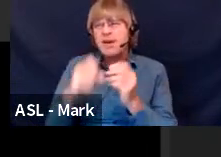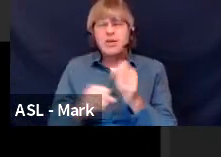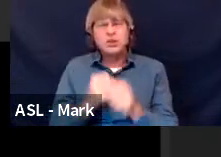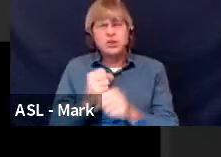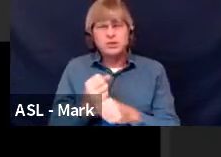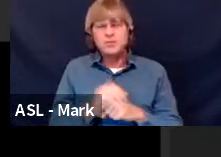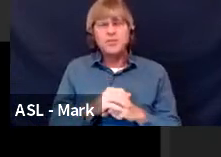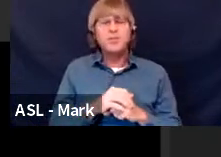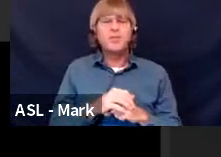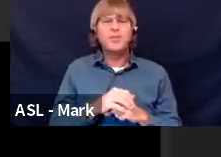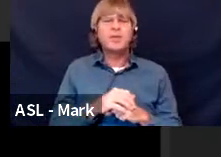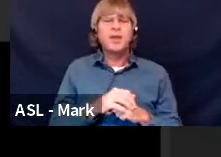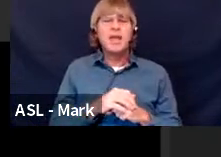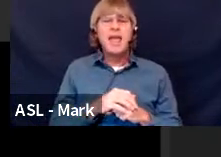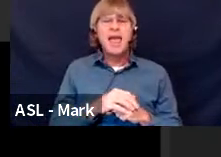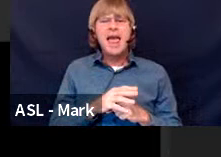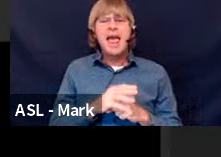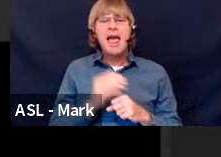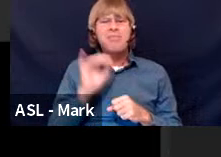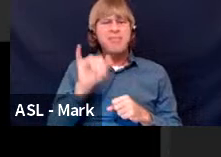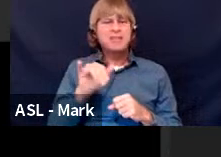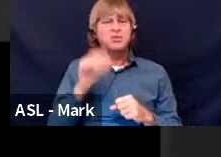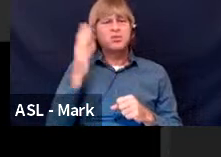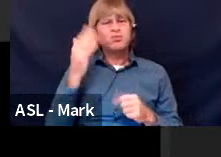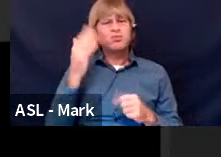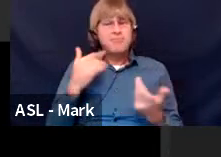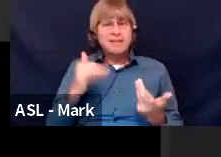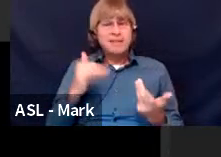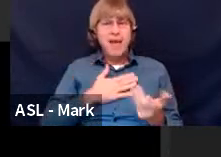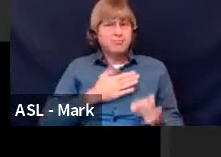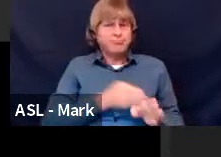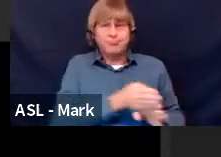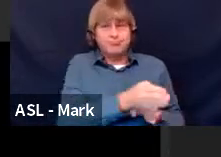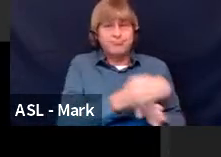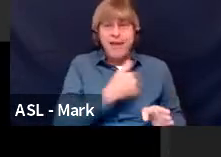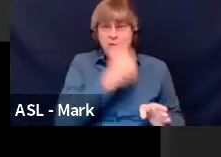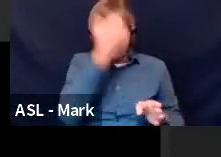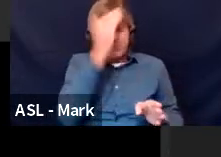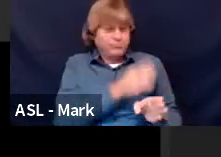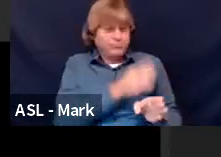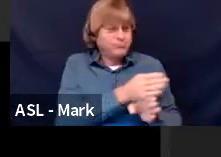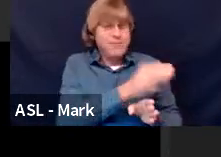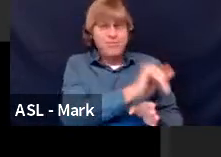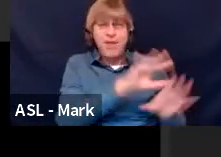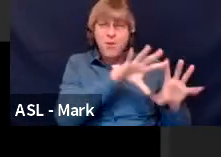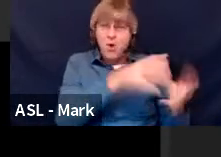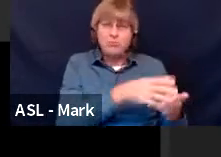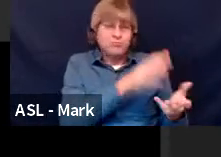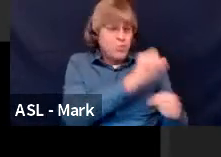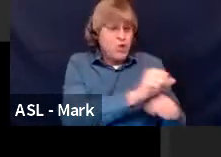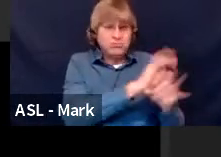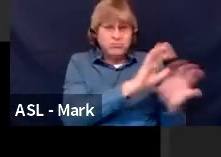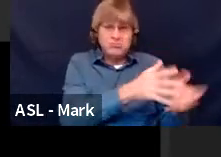so. And that's what I know to do. I know about that. I know about that world.